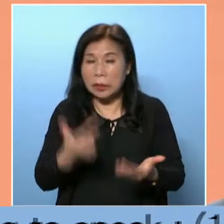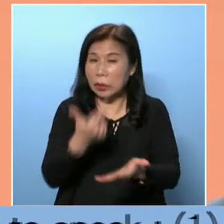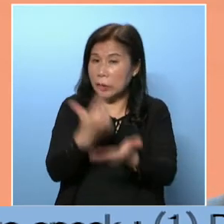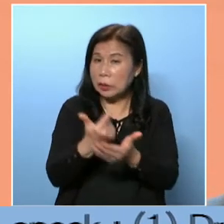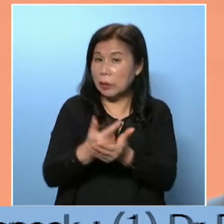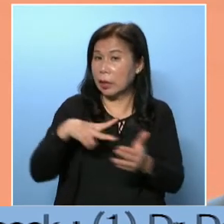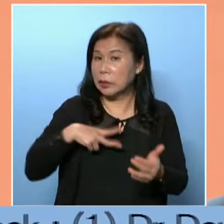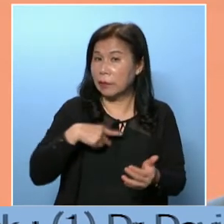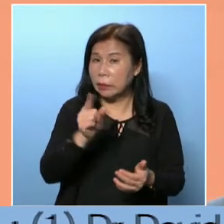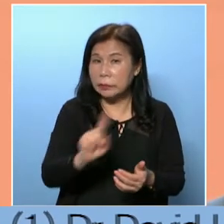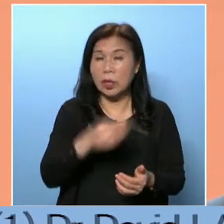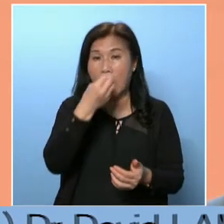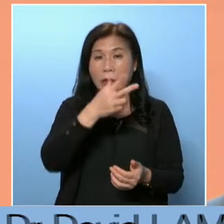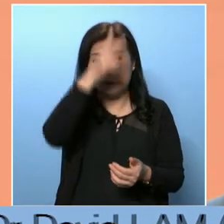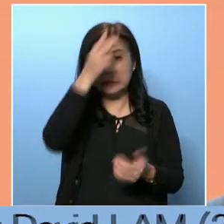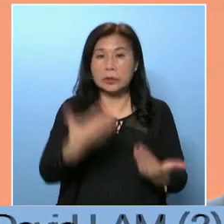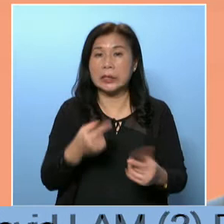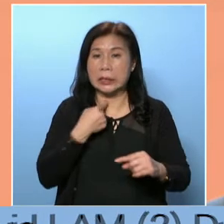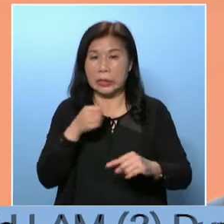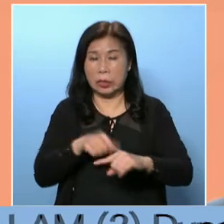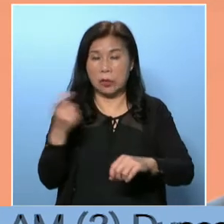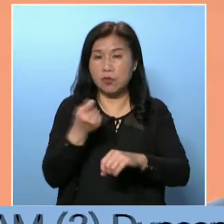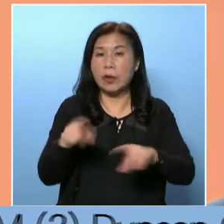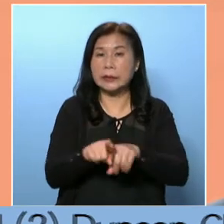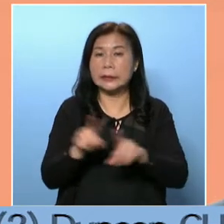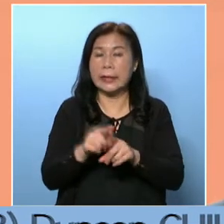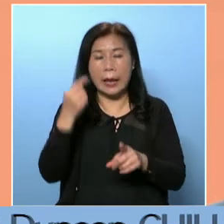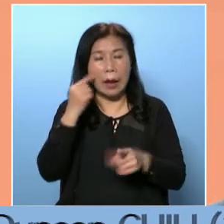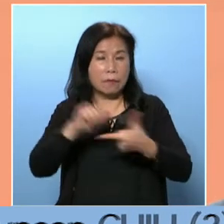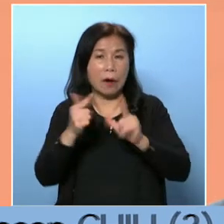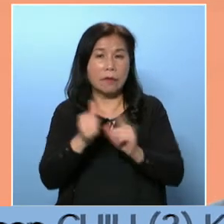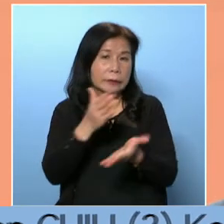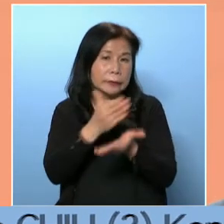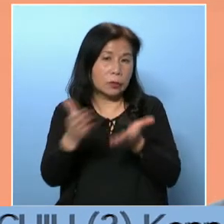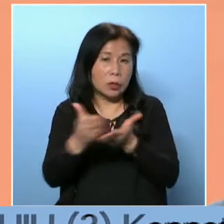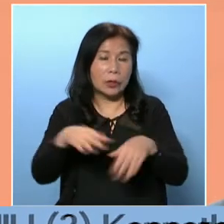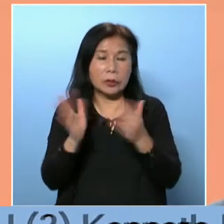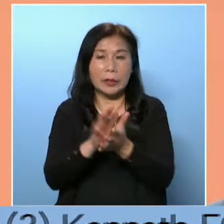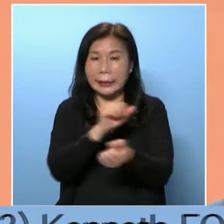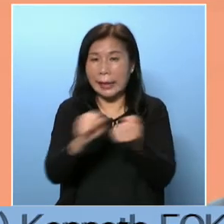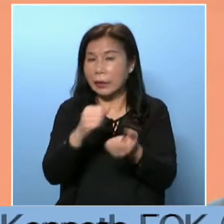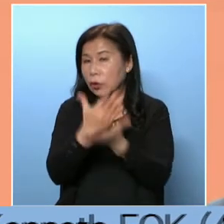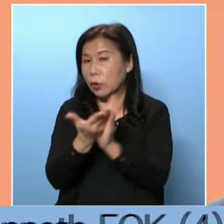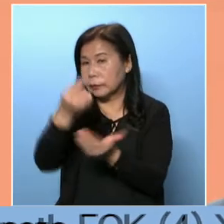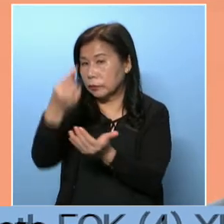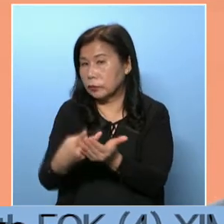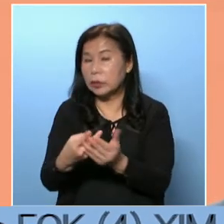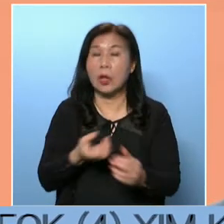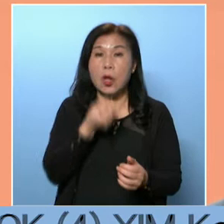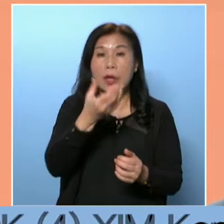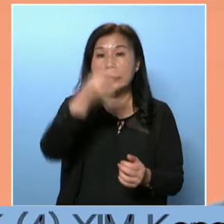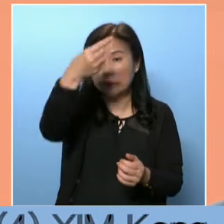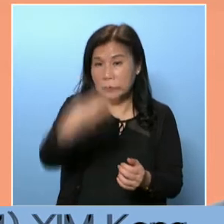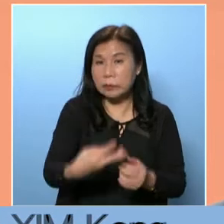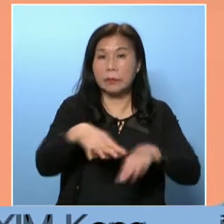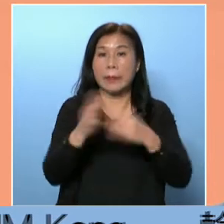President, to deal with this crisis, the SAR government should rationalize and